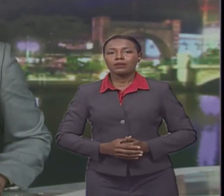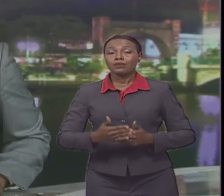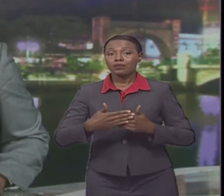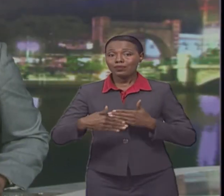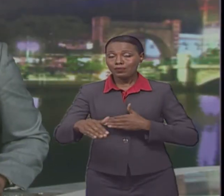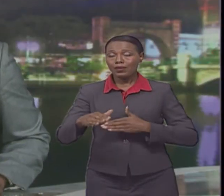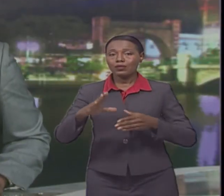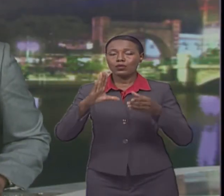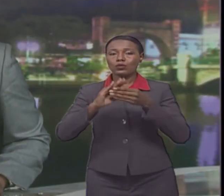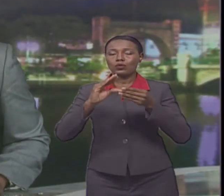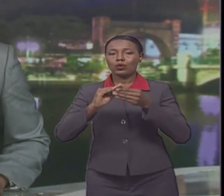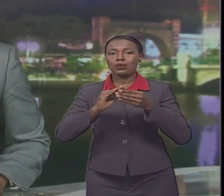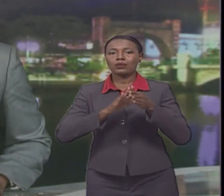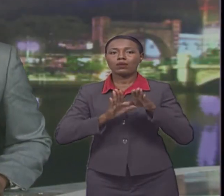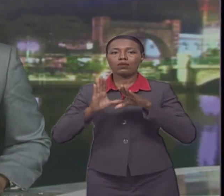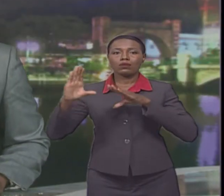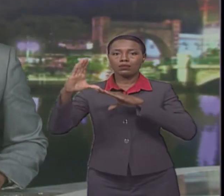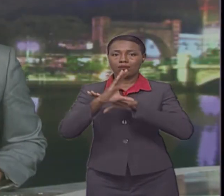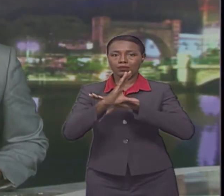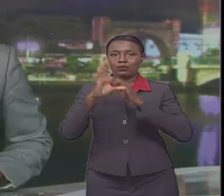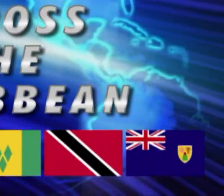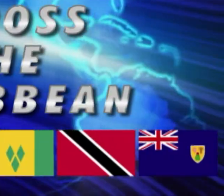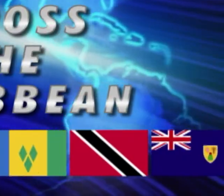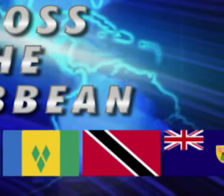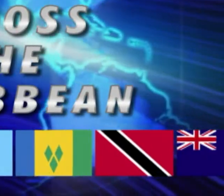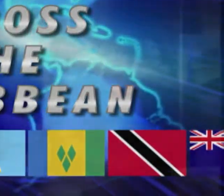still to come, a look at some of the stories making headlines across the region.